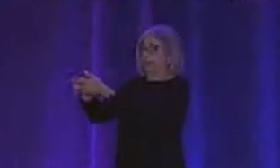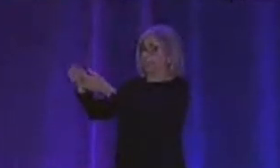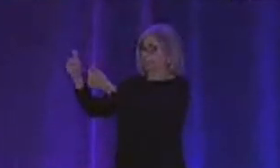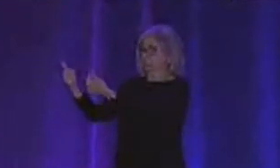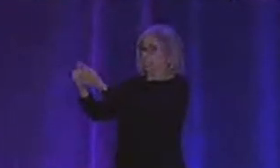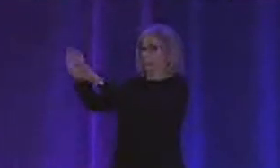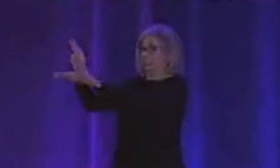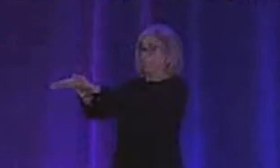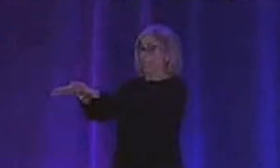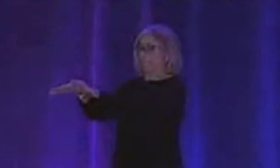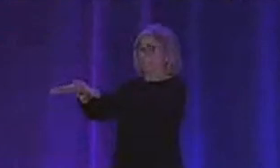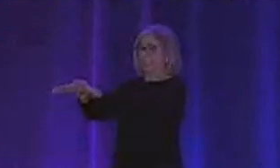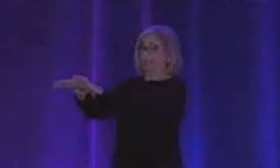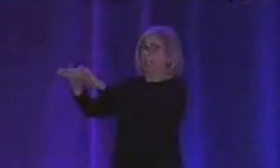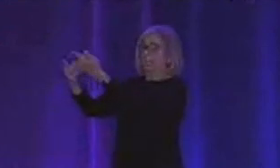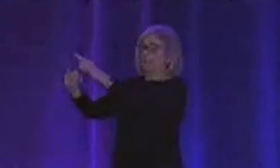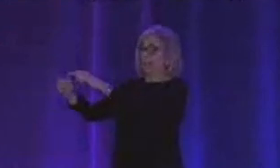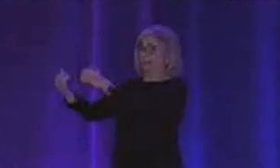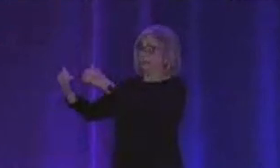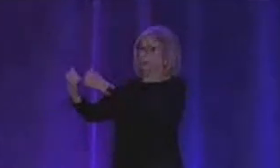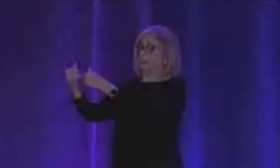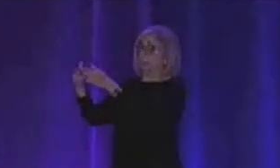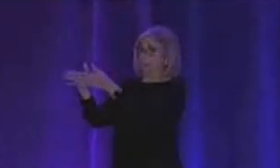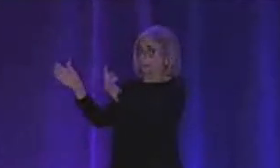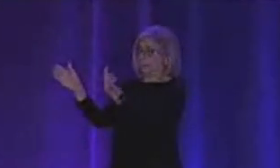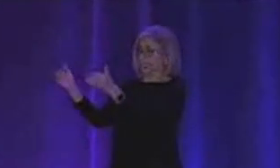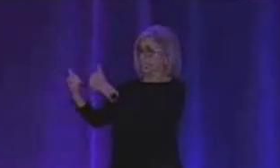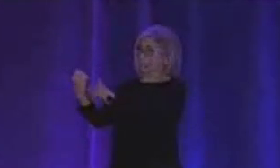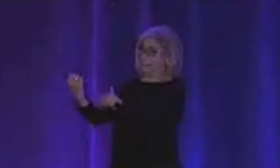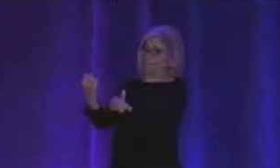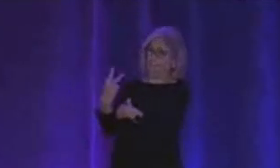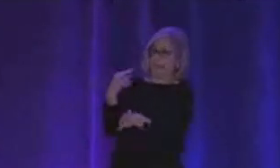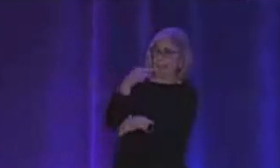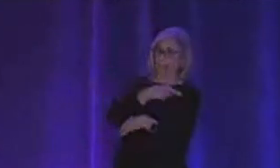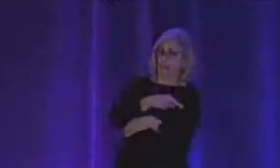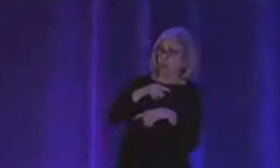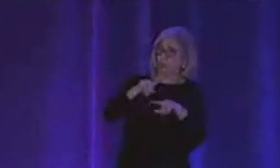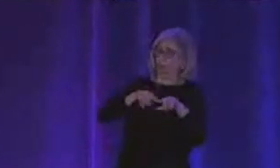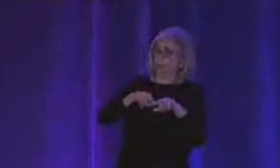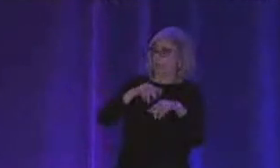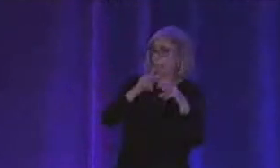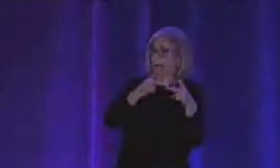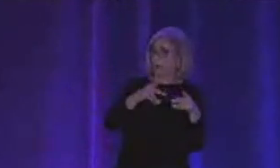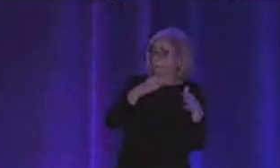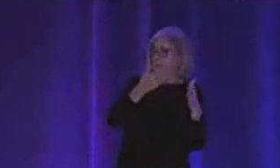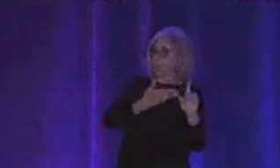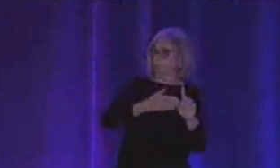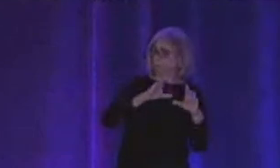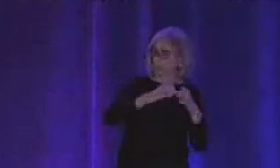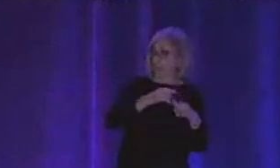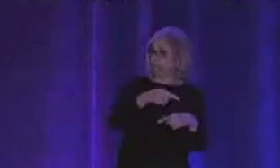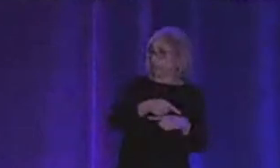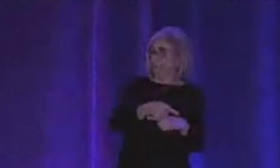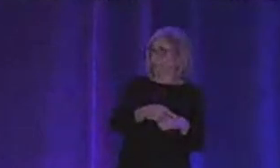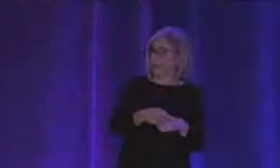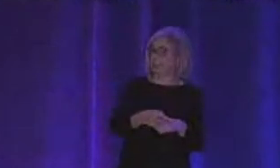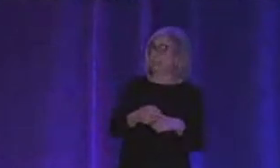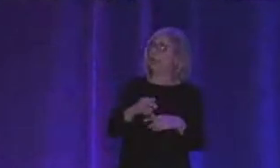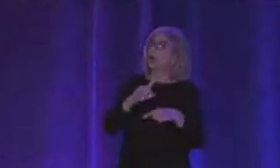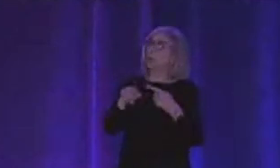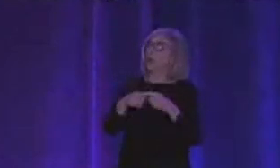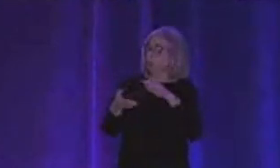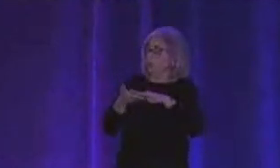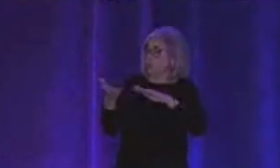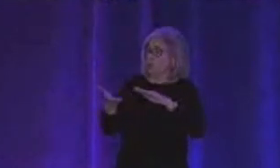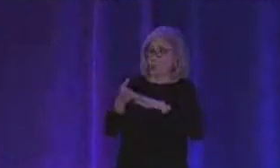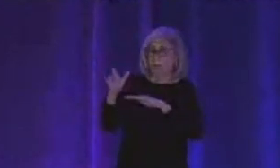is signed by the public key, is sent back to the relying party. All right, so when you run